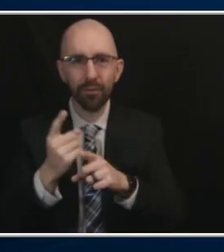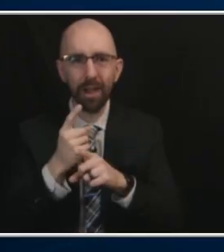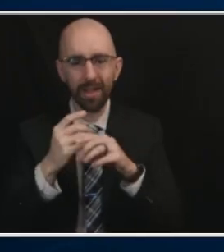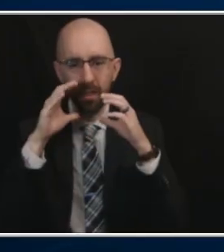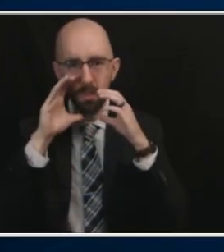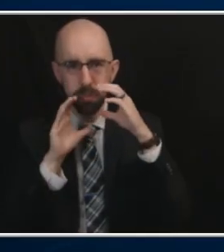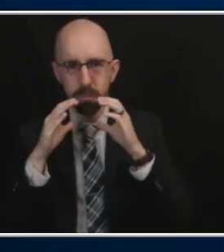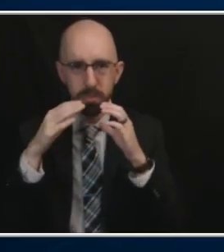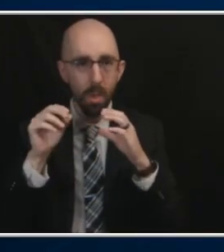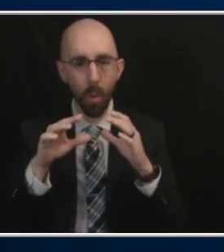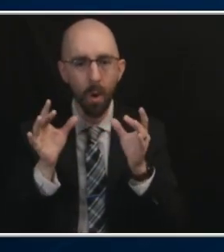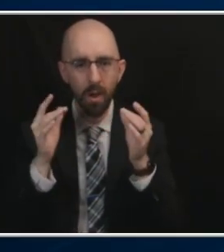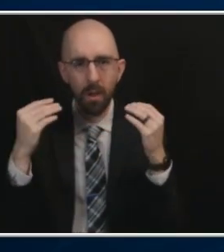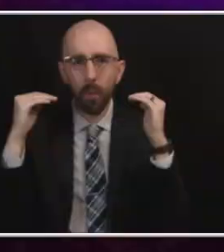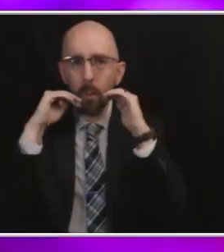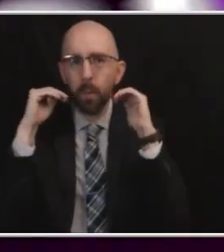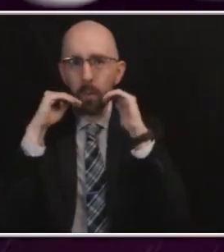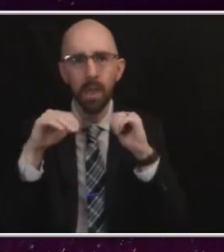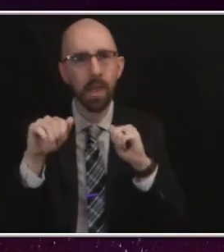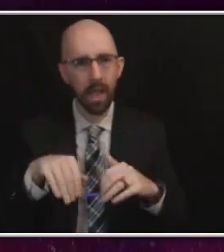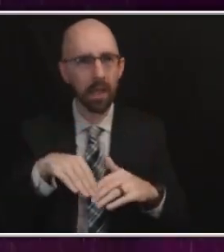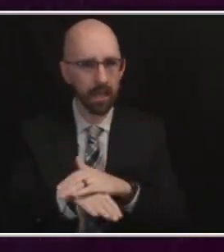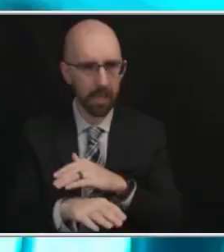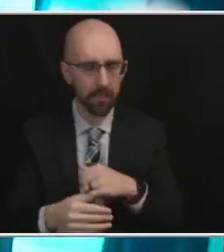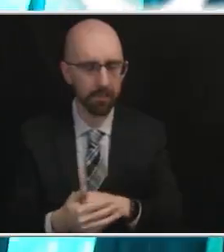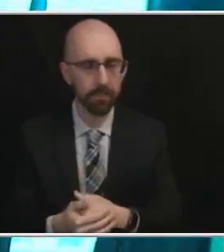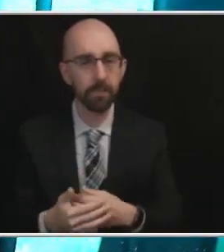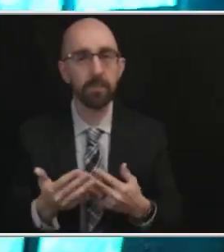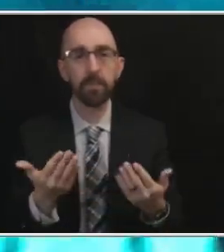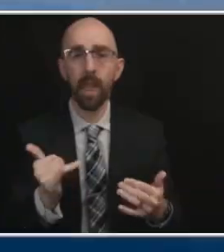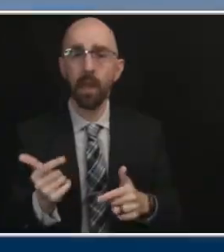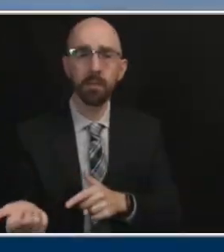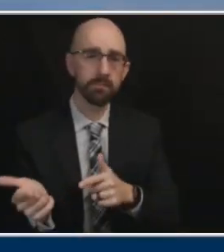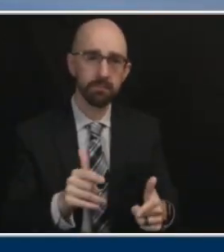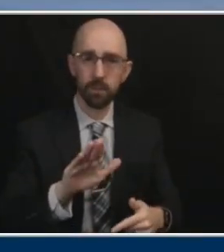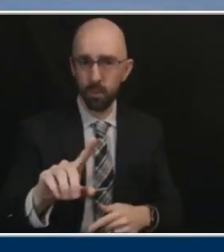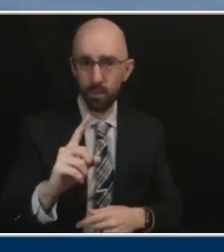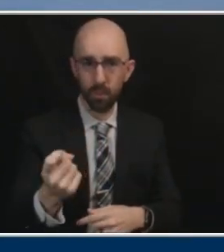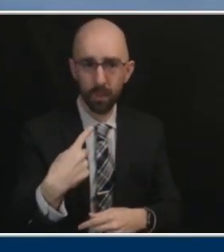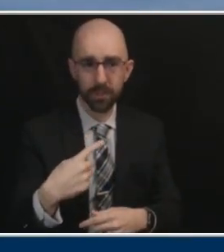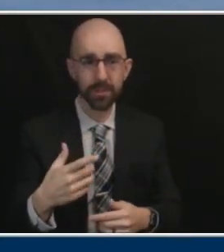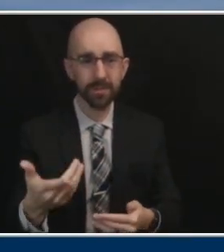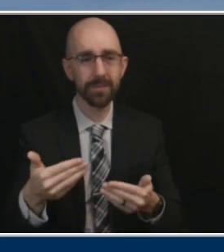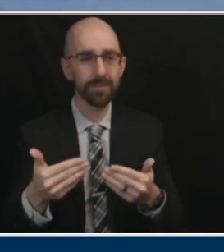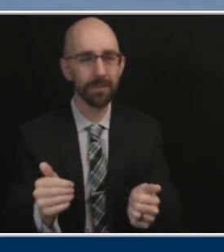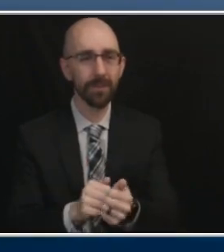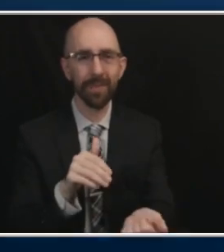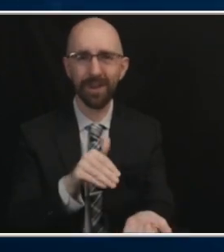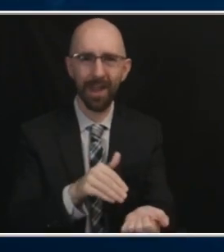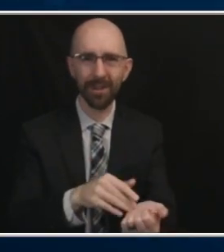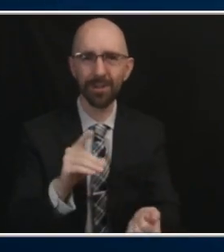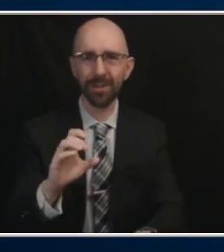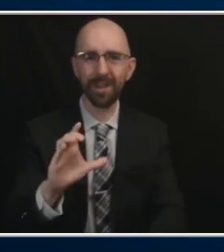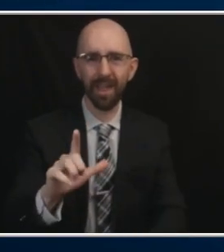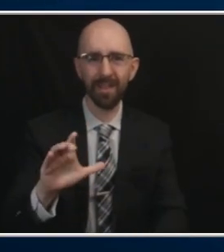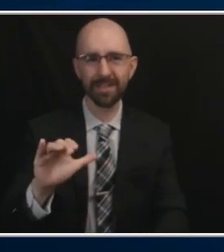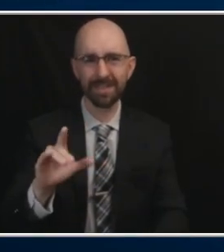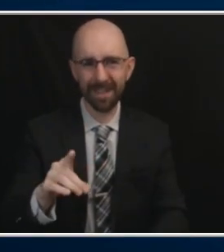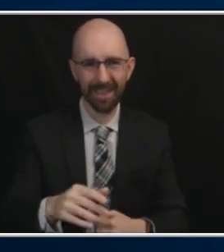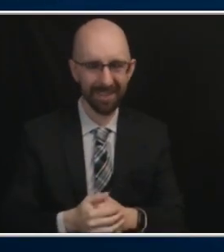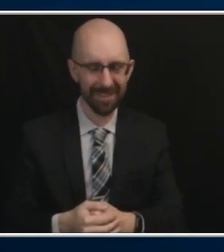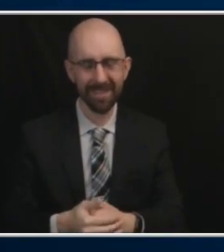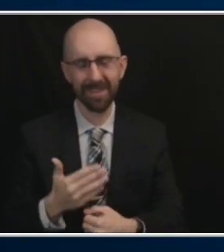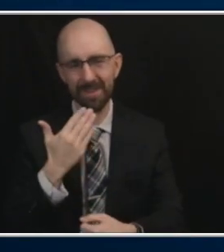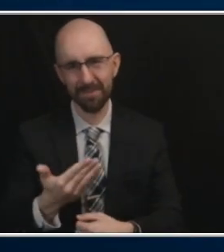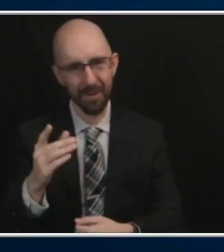right. So we know many of you have questions, so let's head to Studio B with Dr. Del Cid. Good morning, Dr.